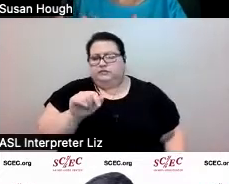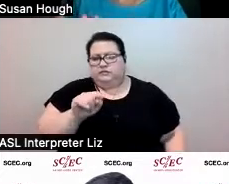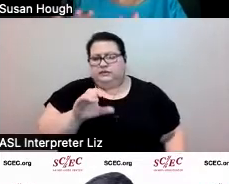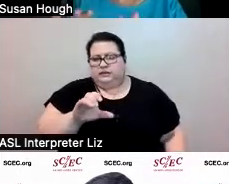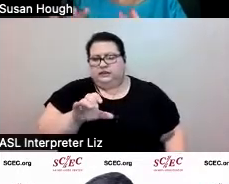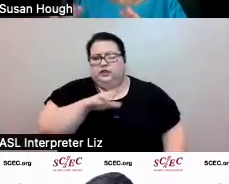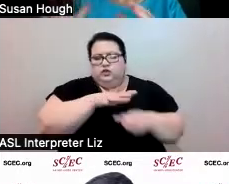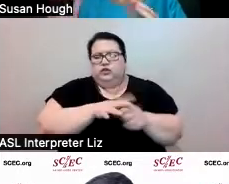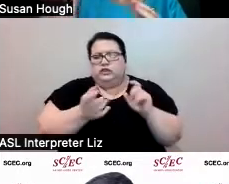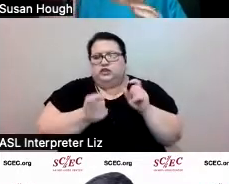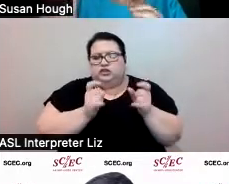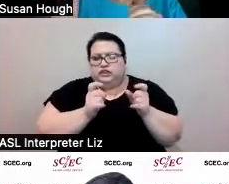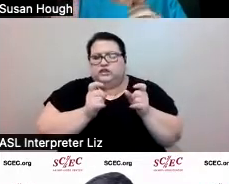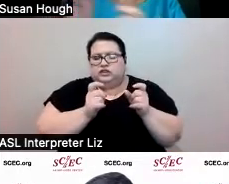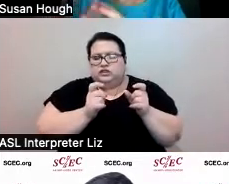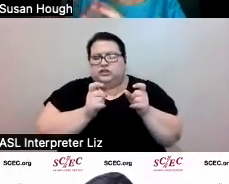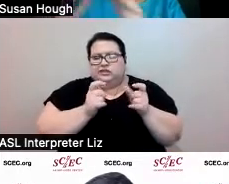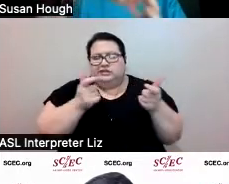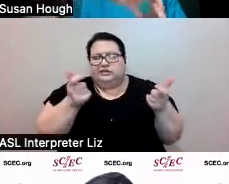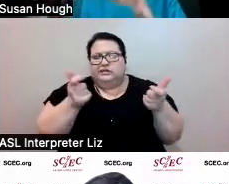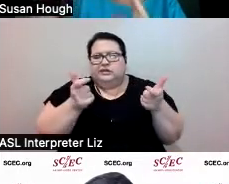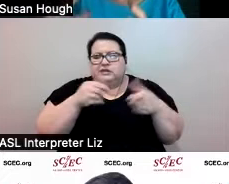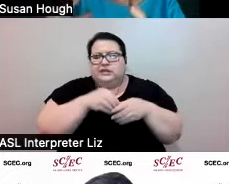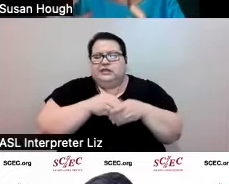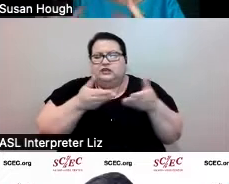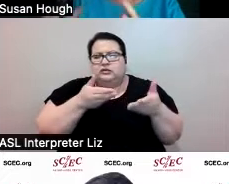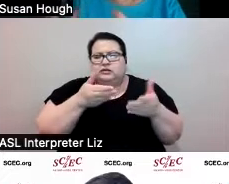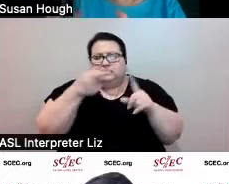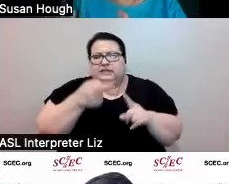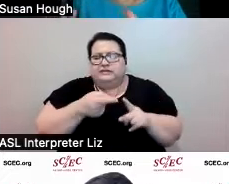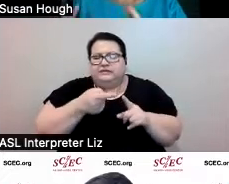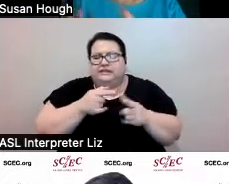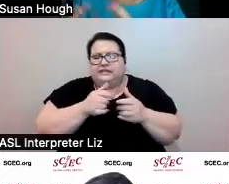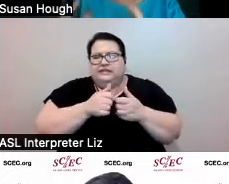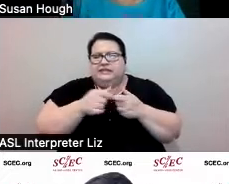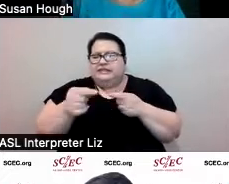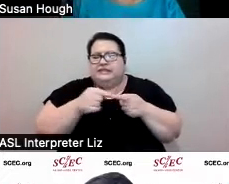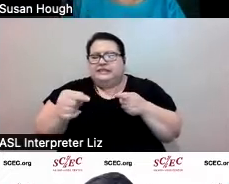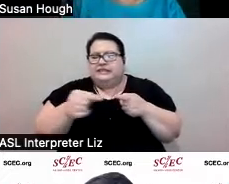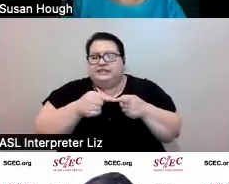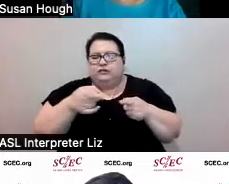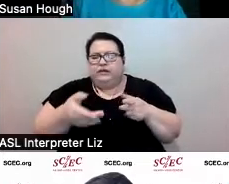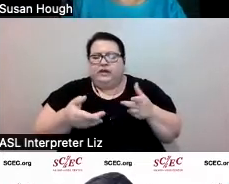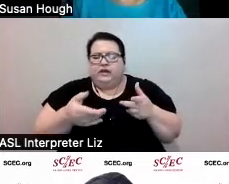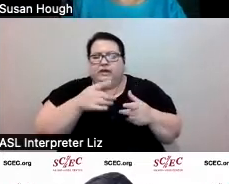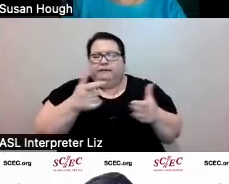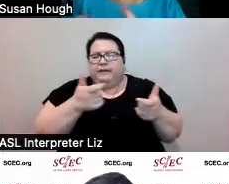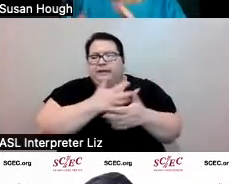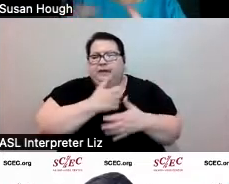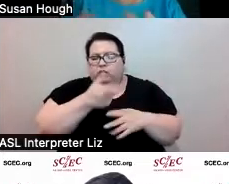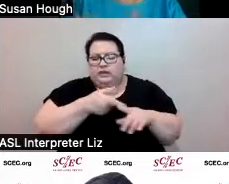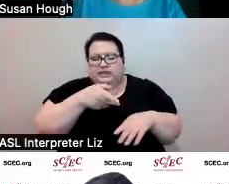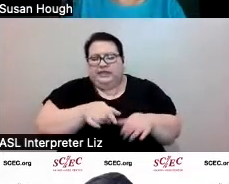change is significant within sort of a certain distance from a fault, and Big Bear was within that distance. So